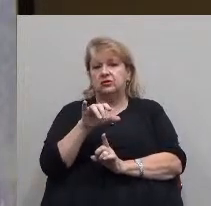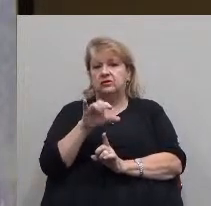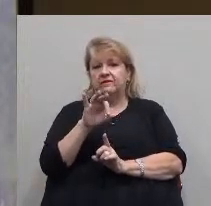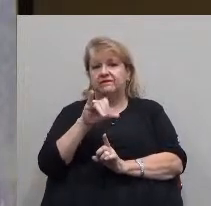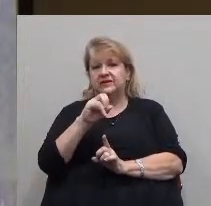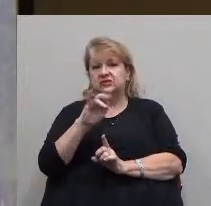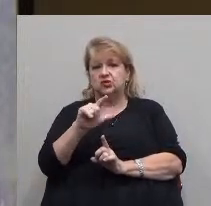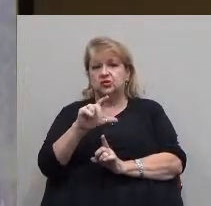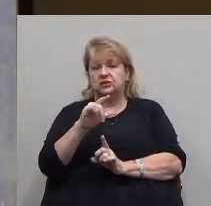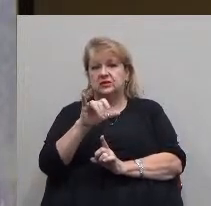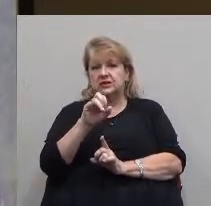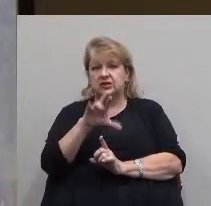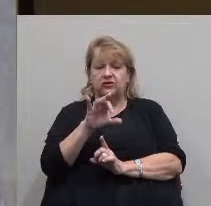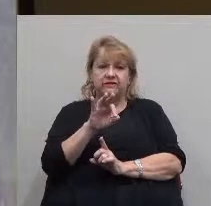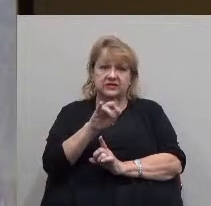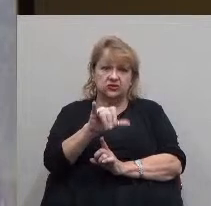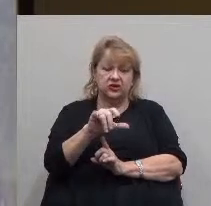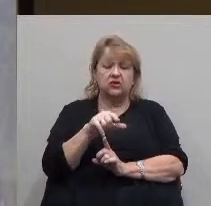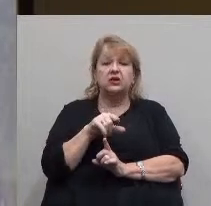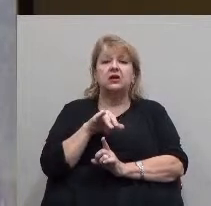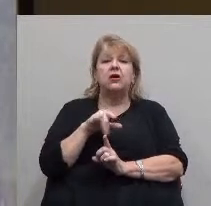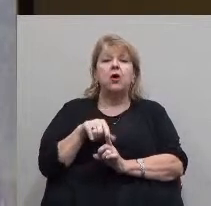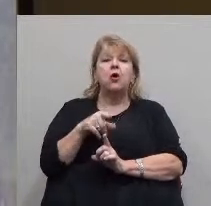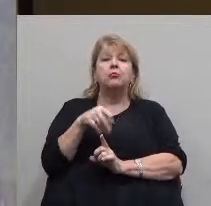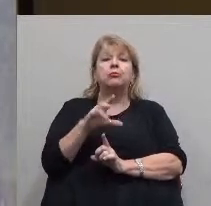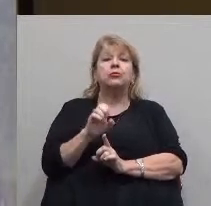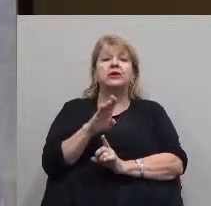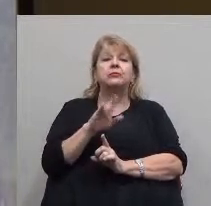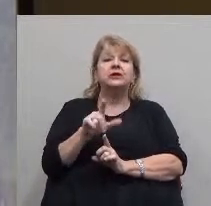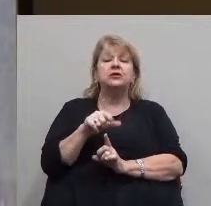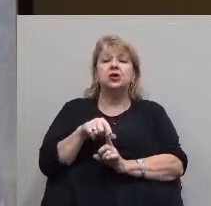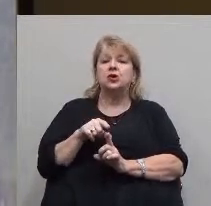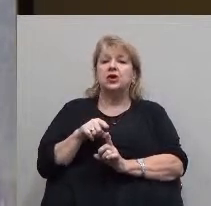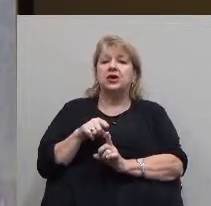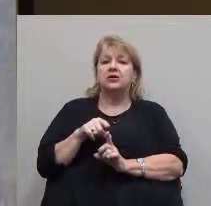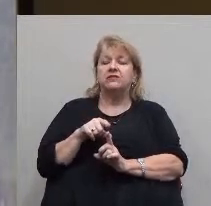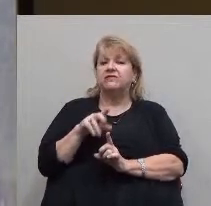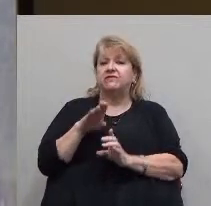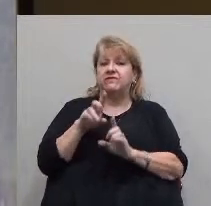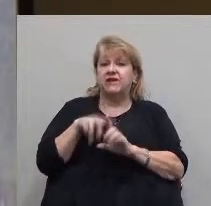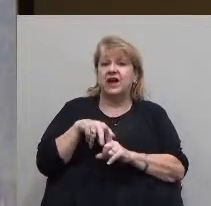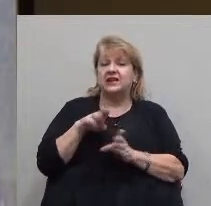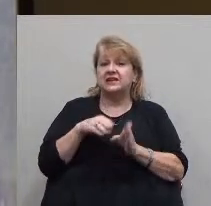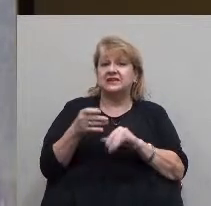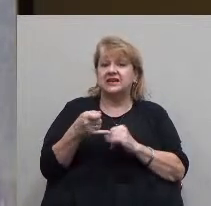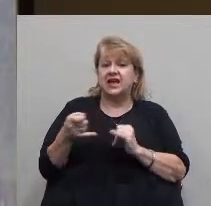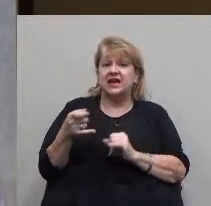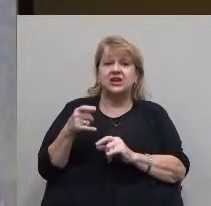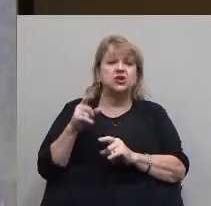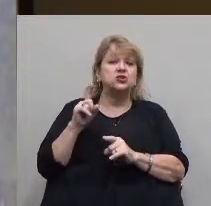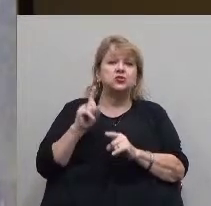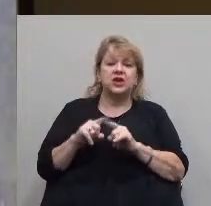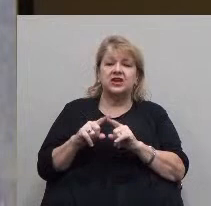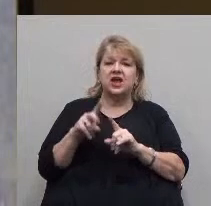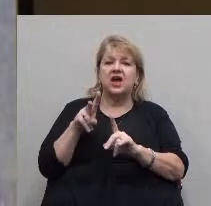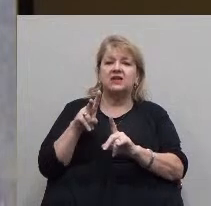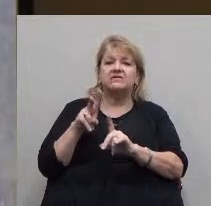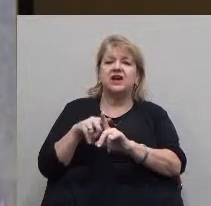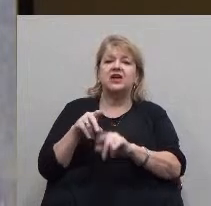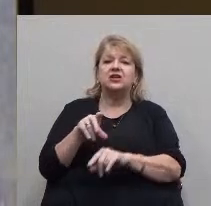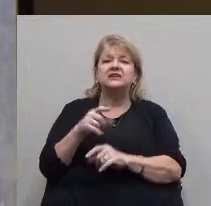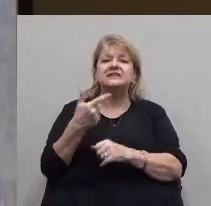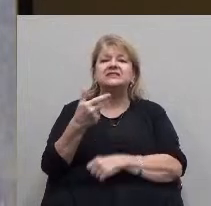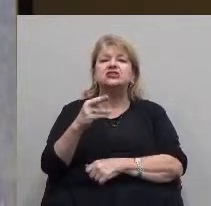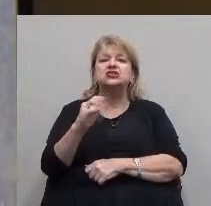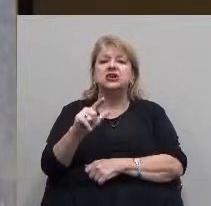Your general bills, after the pre-filing deadline, you cannot file another general bill. It can only be a fiscal bill after this point. So all the